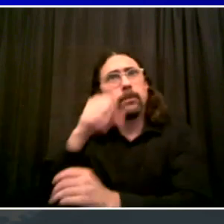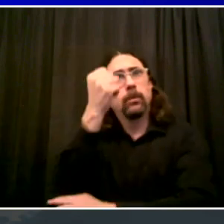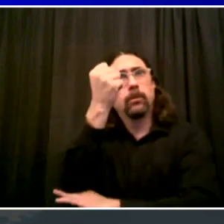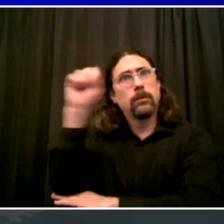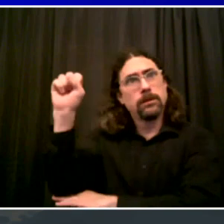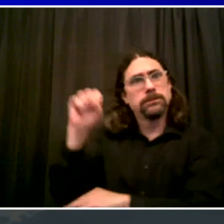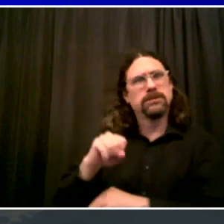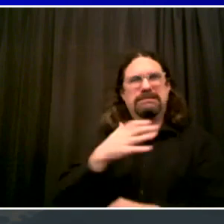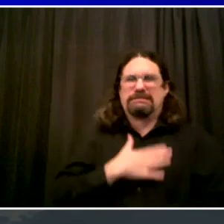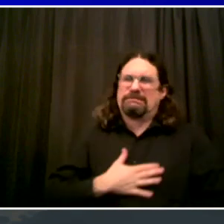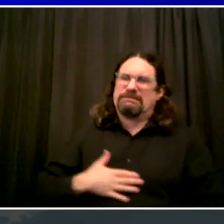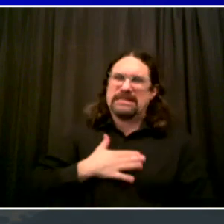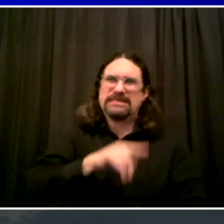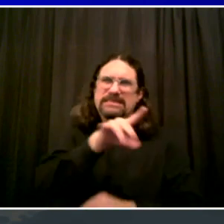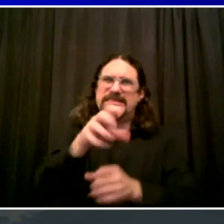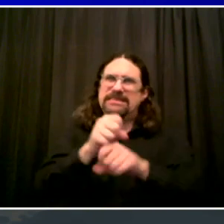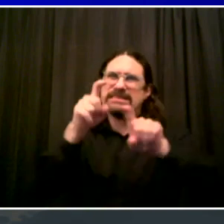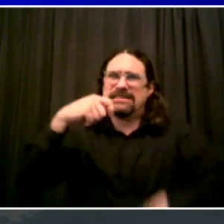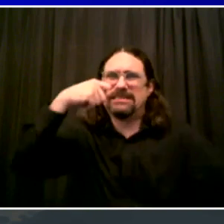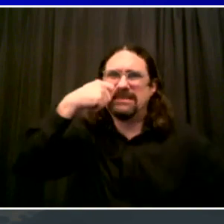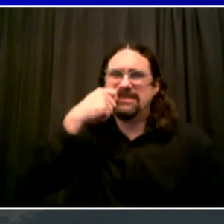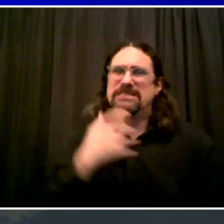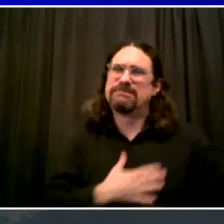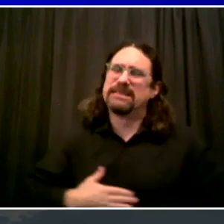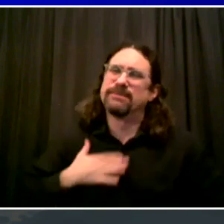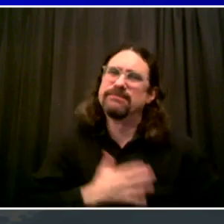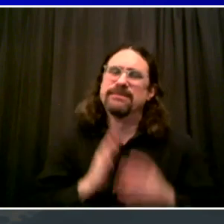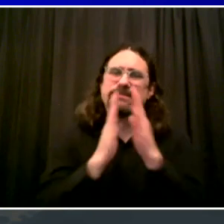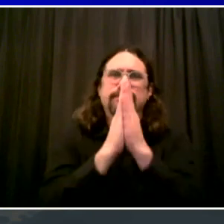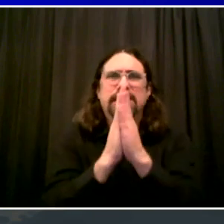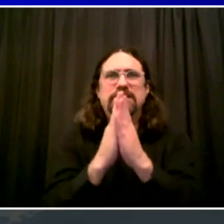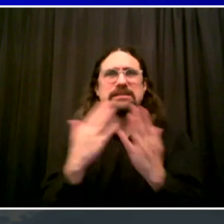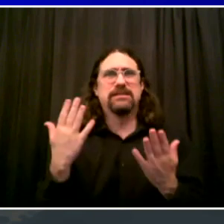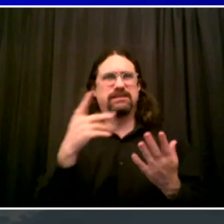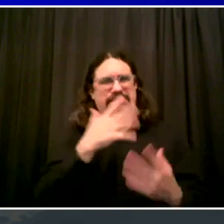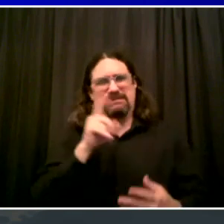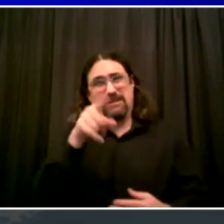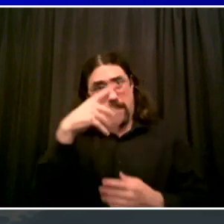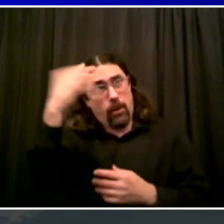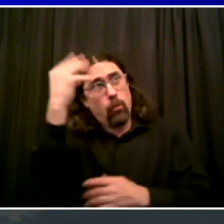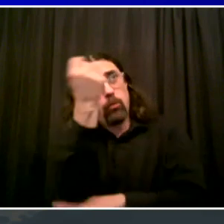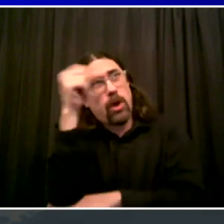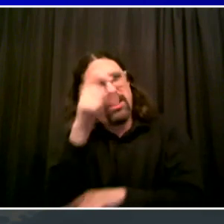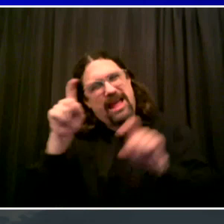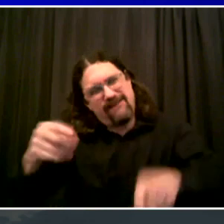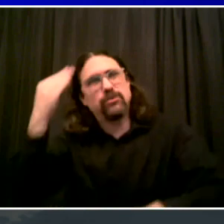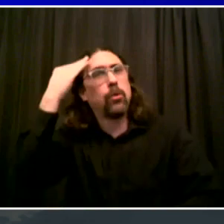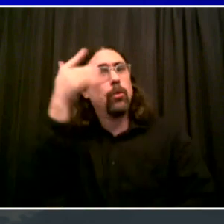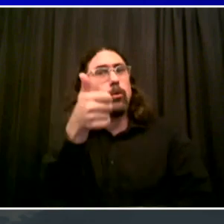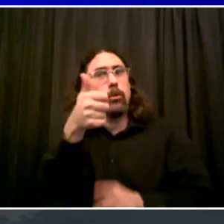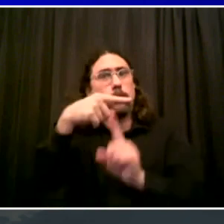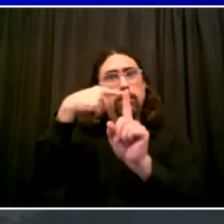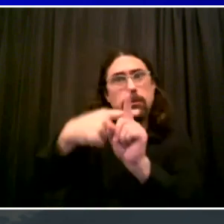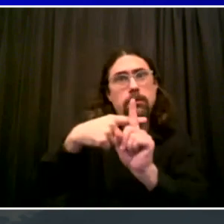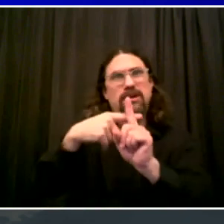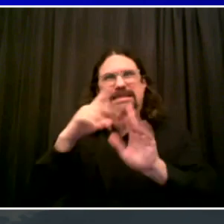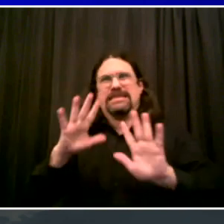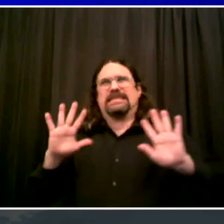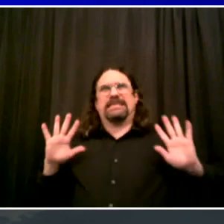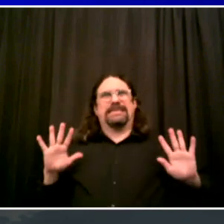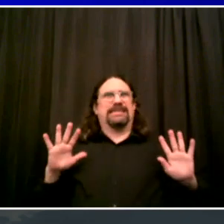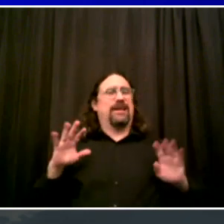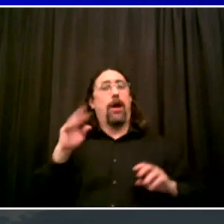proximity. I understood, and I understand still, this painful, real moment in history, but I want to keep reminding people it